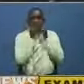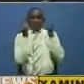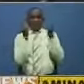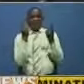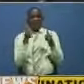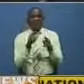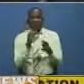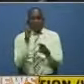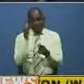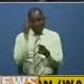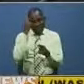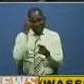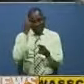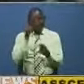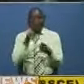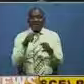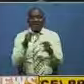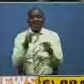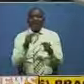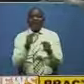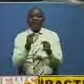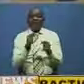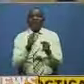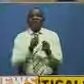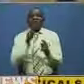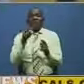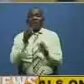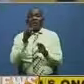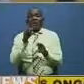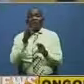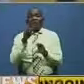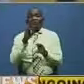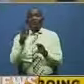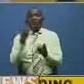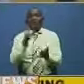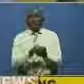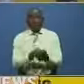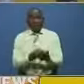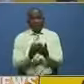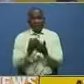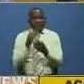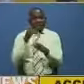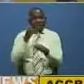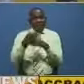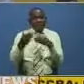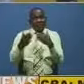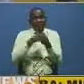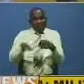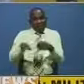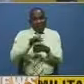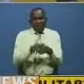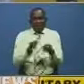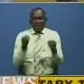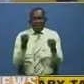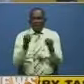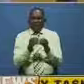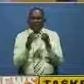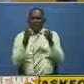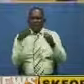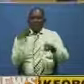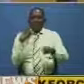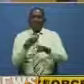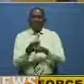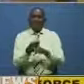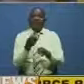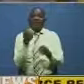if government bids a retreat to the IMF. Especially after the banking sector clean-out, it created quite a difficulty. It's wiped